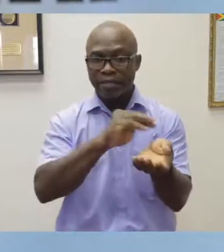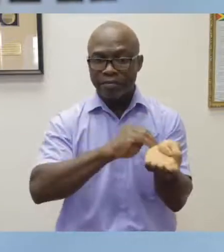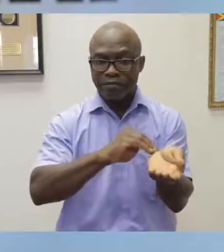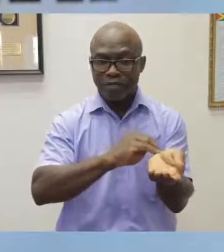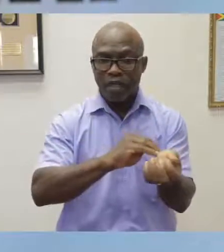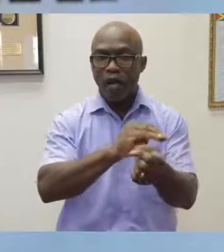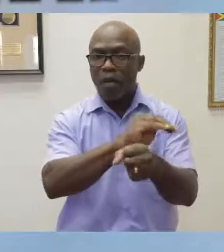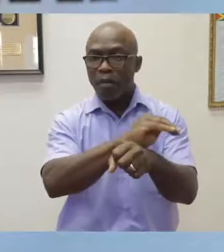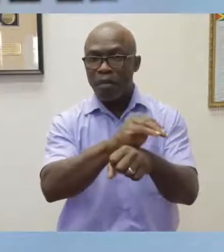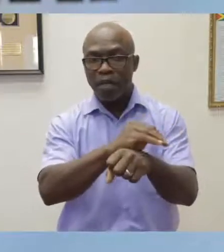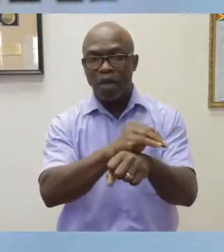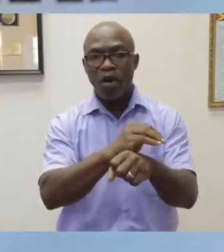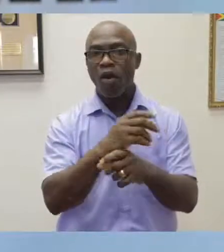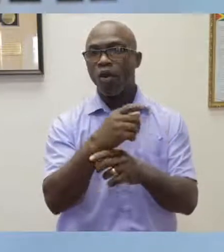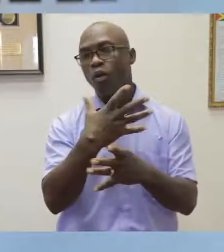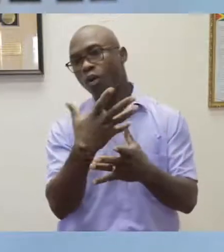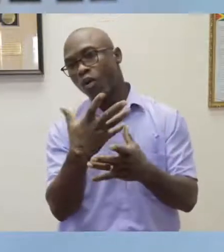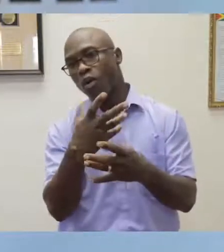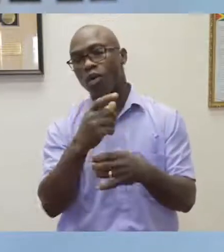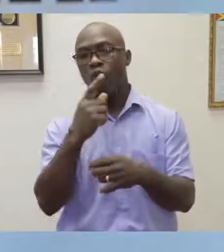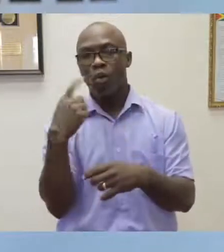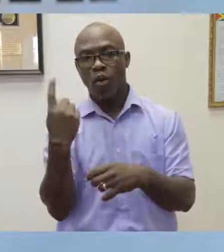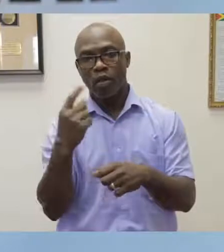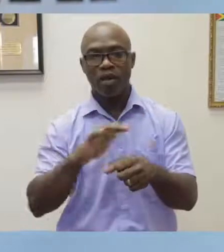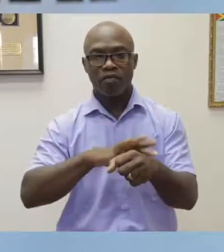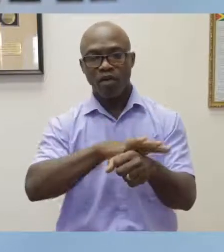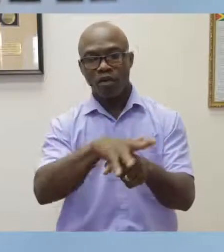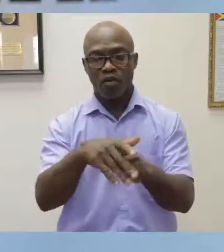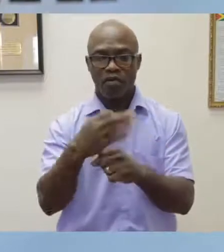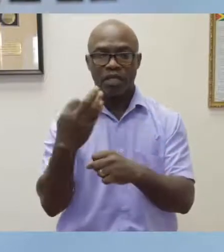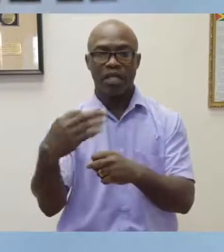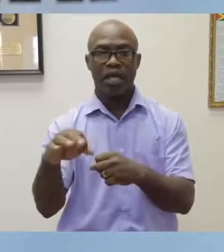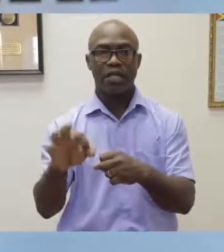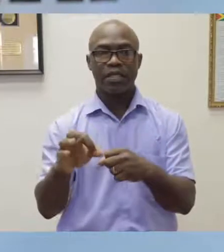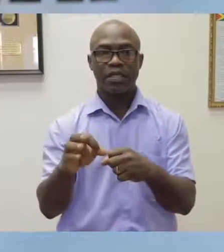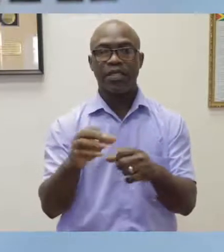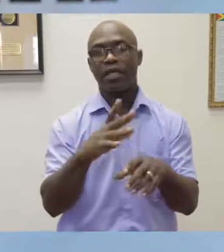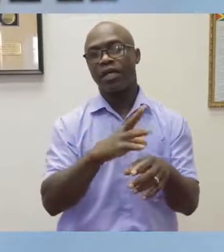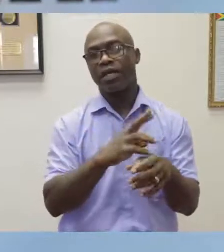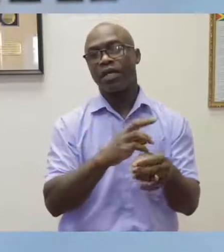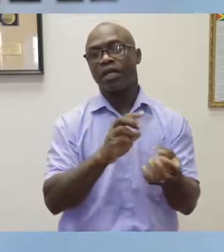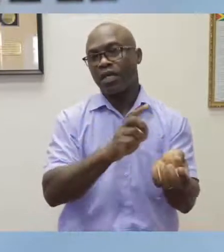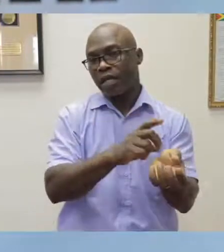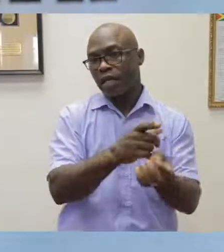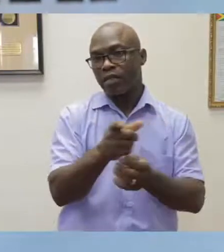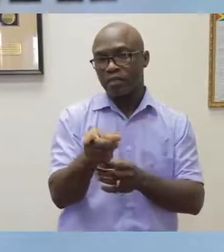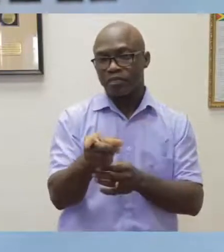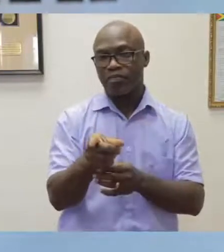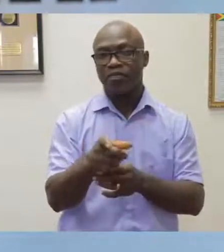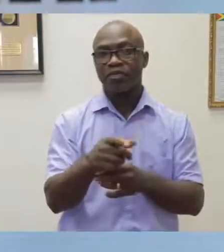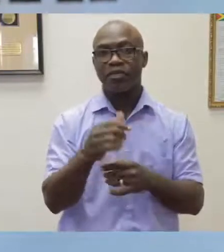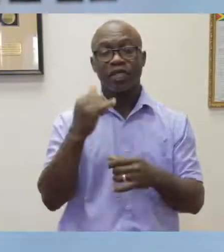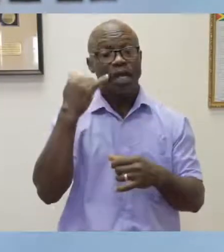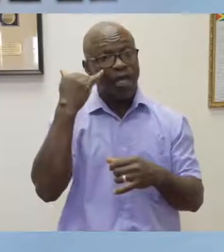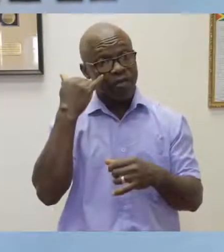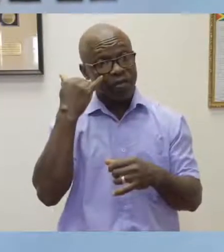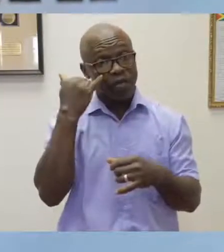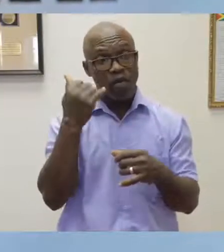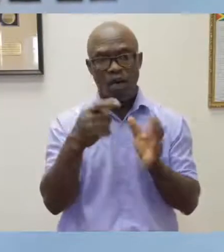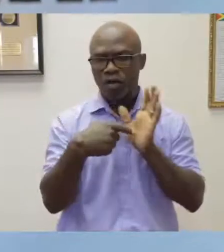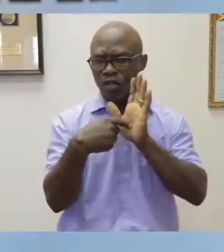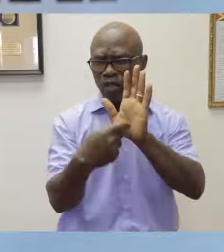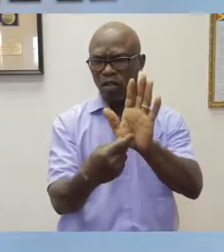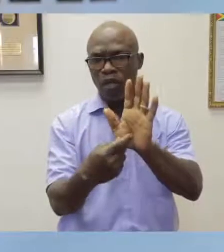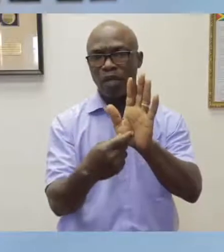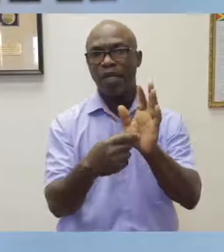visit one of the COVID-19 facilities if you are experiencing any symptoms of